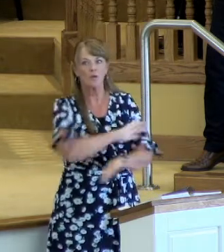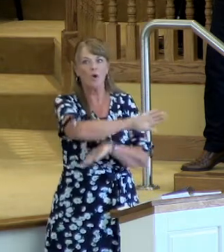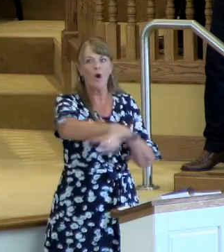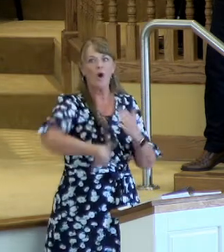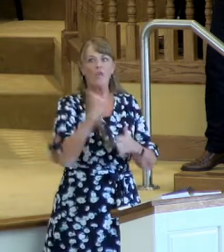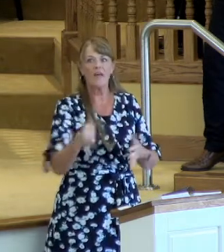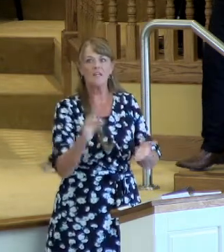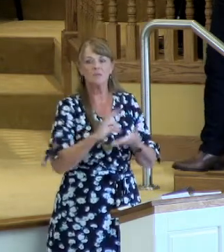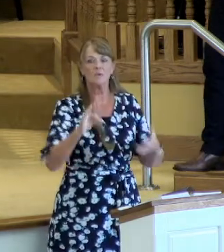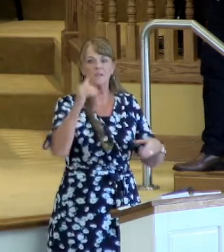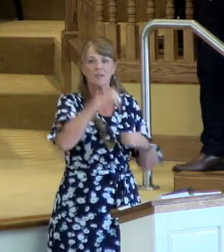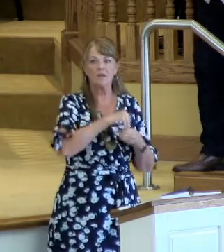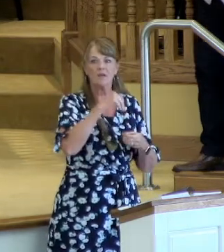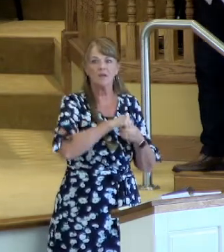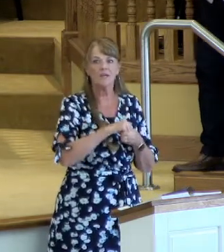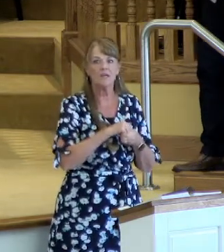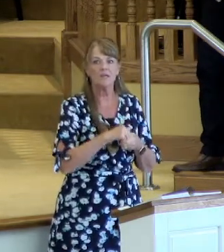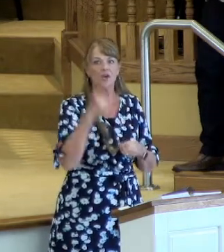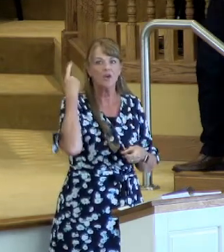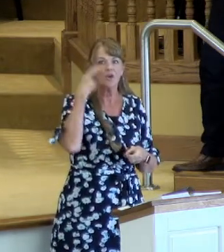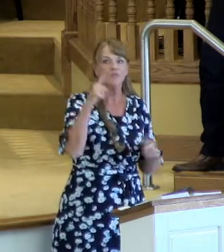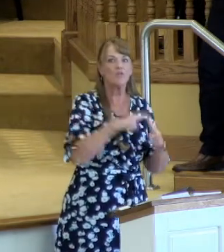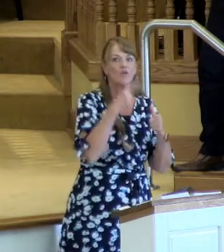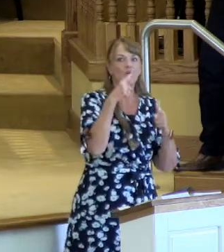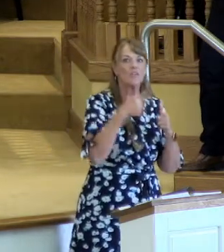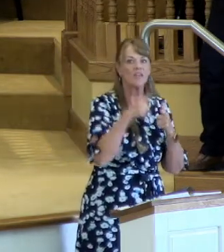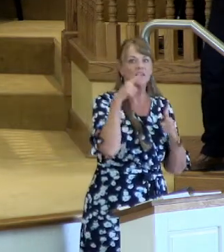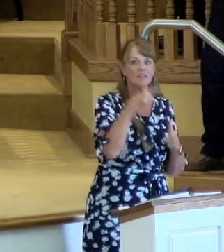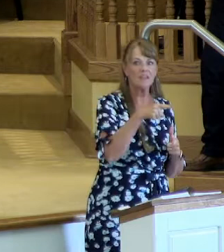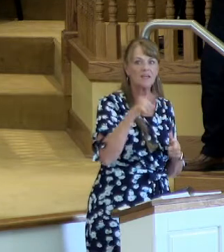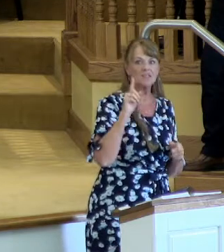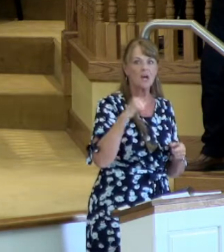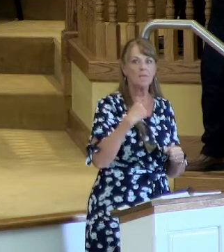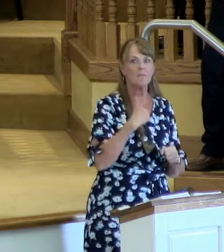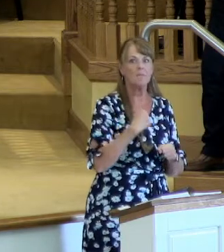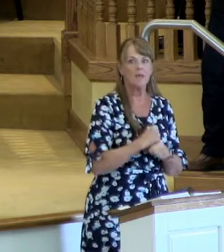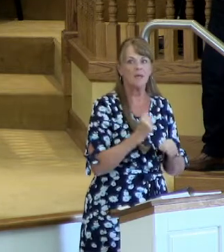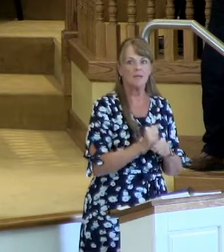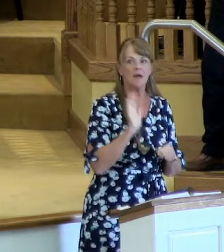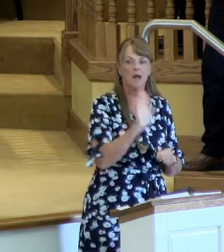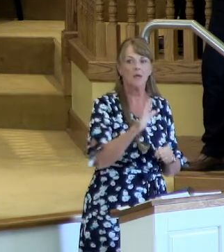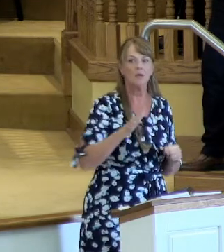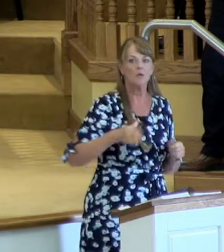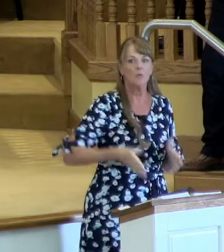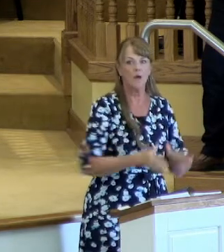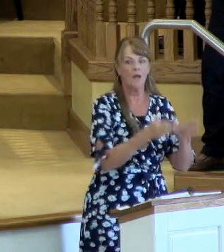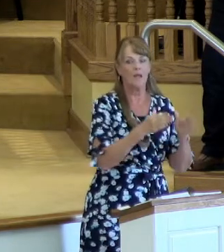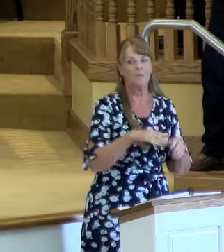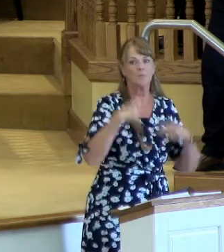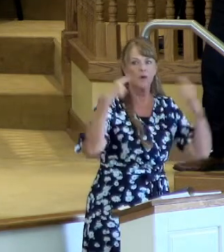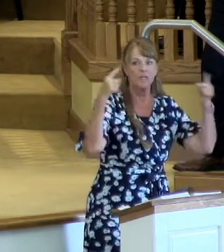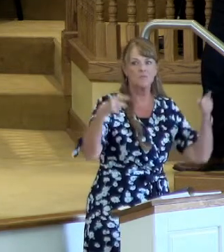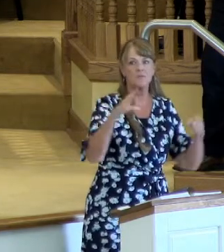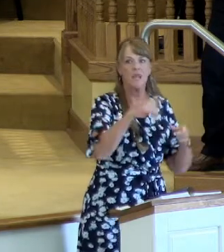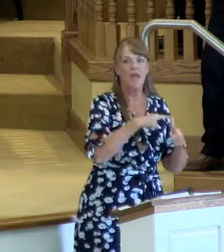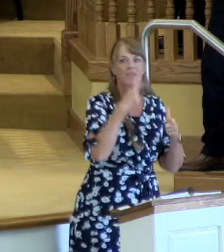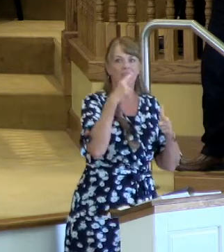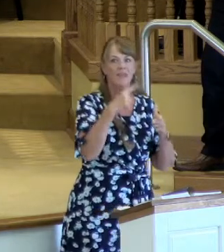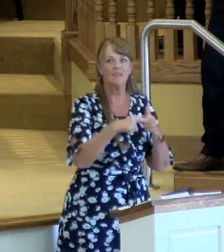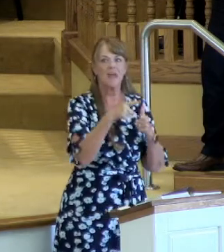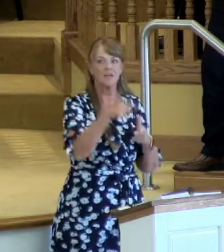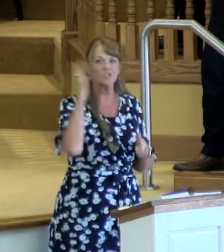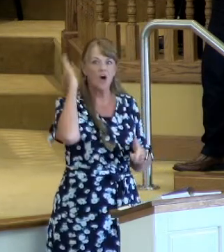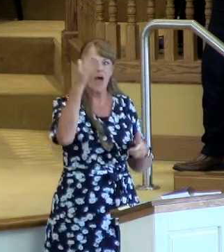according to all that is written therein. For then thou shalt make thy way prosperous, and then